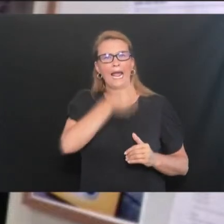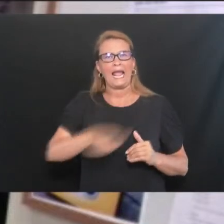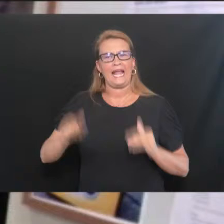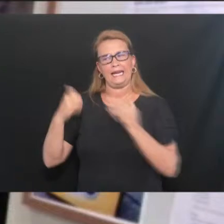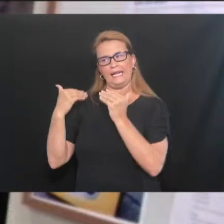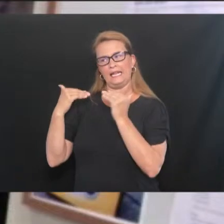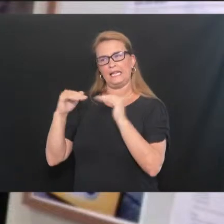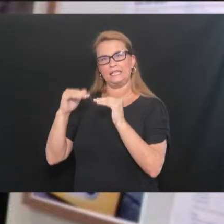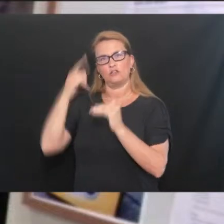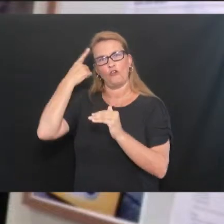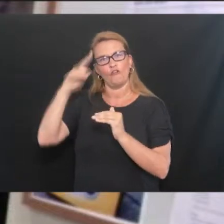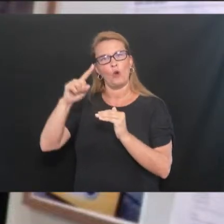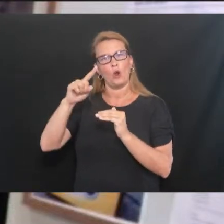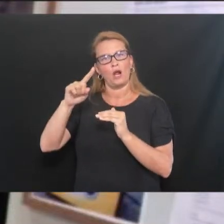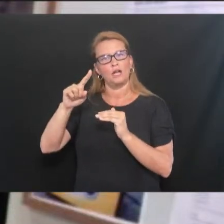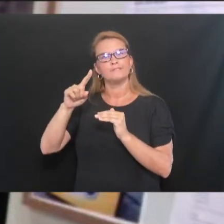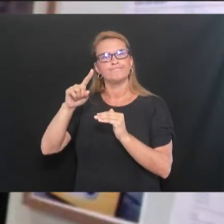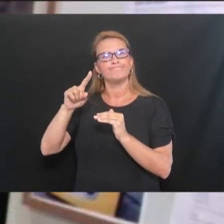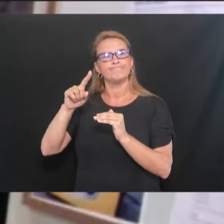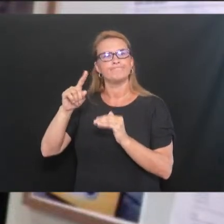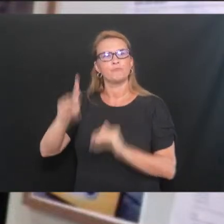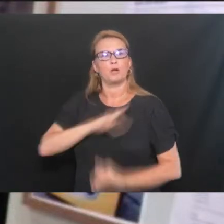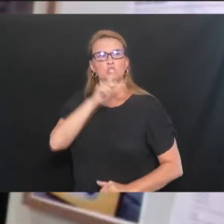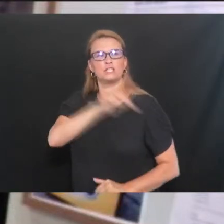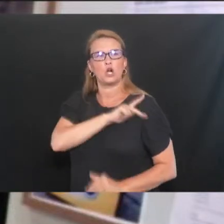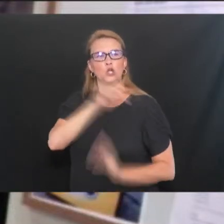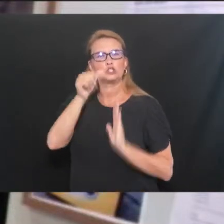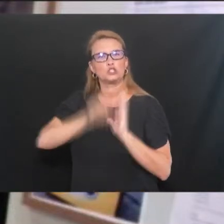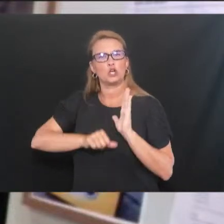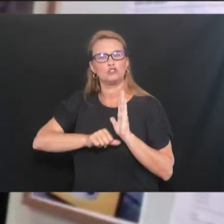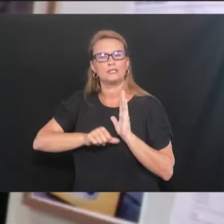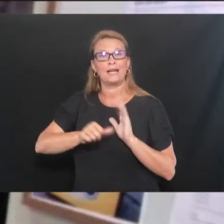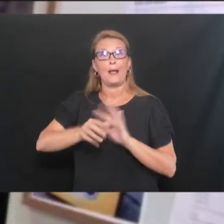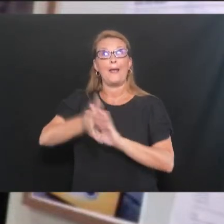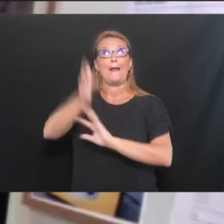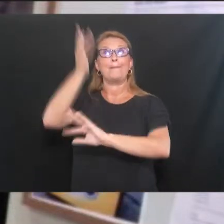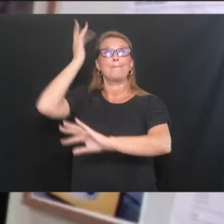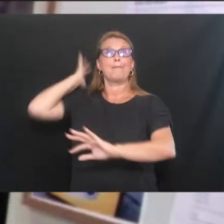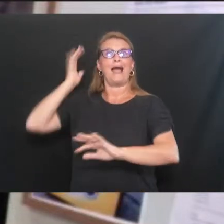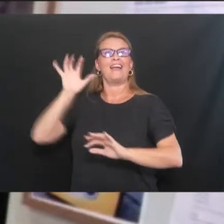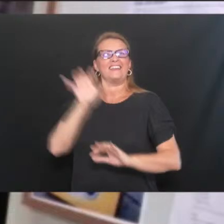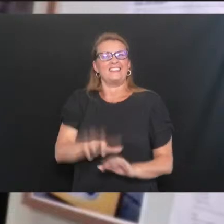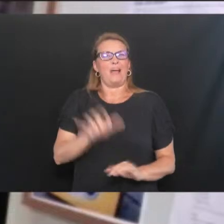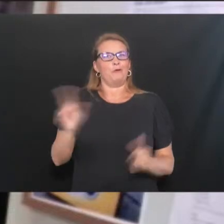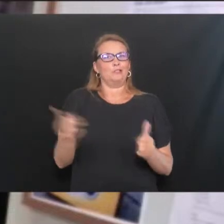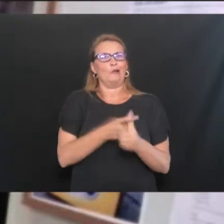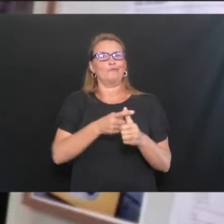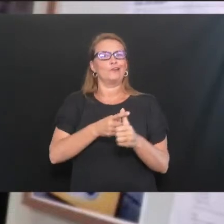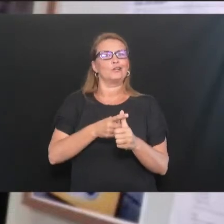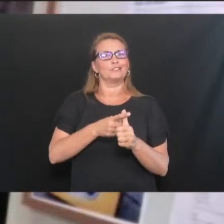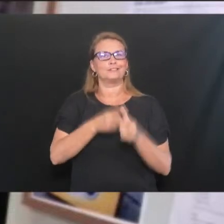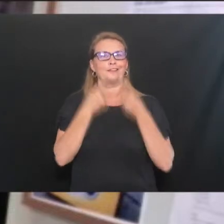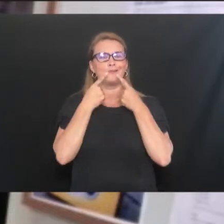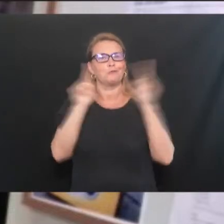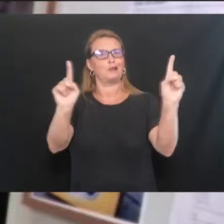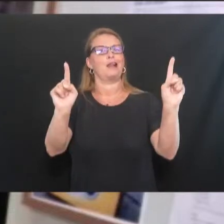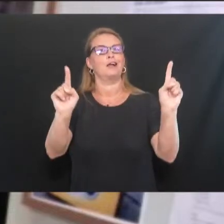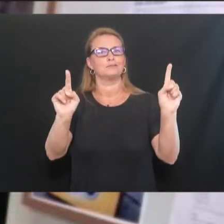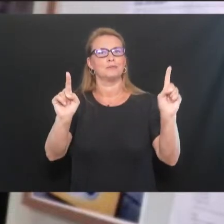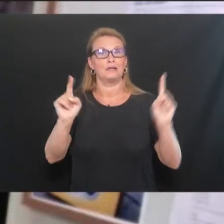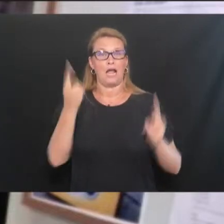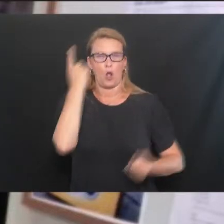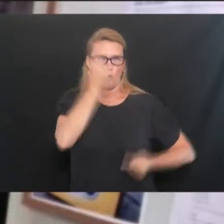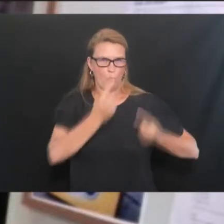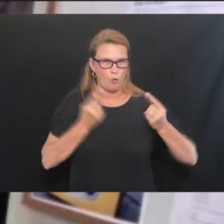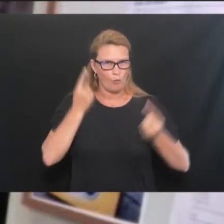elective surgeries. I know those were some of the first restrictions we put in place, you know, the first time around. I wonder if these,